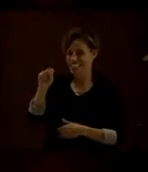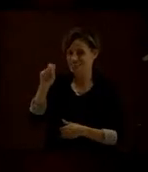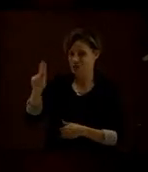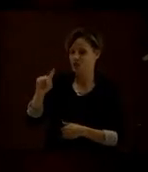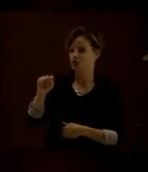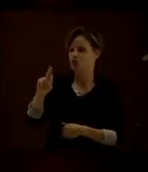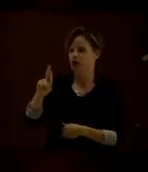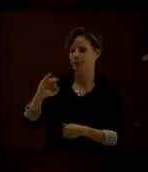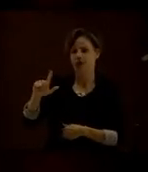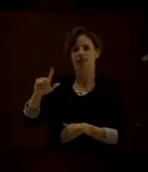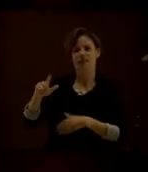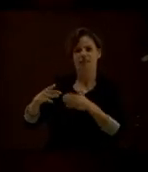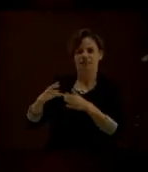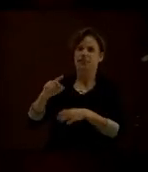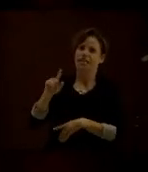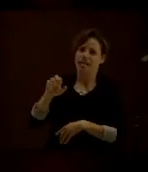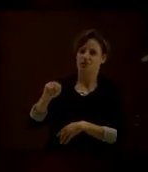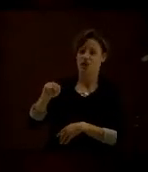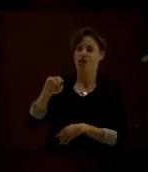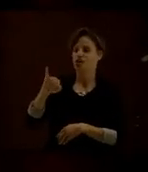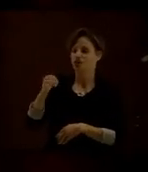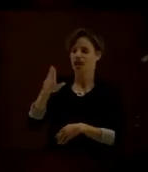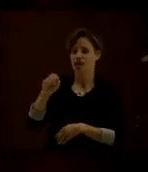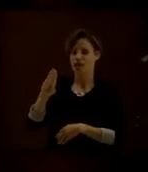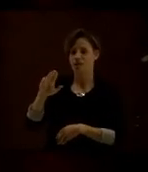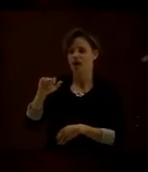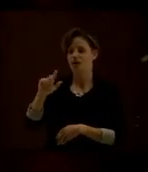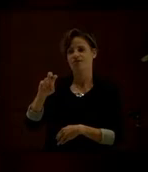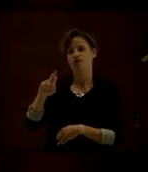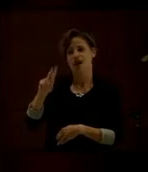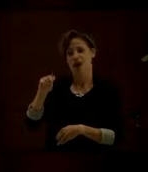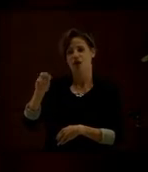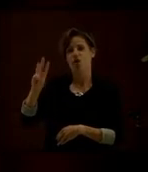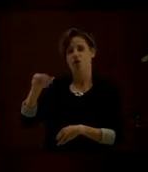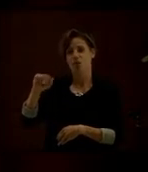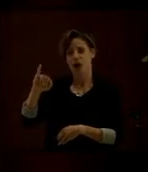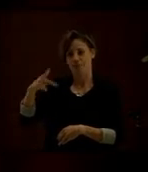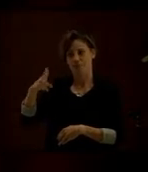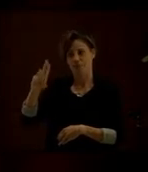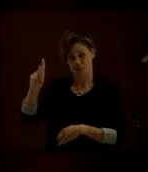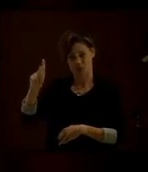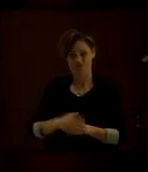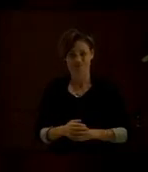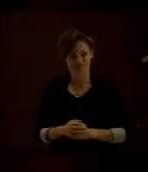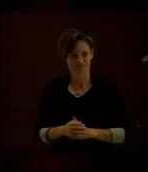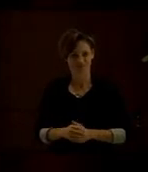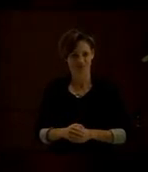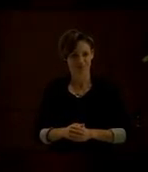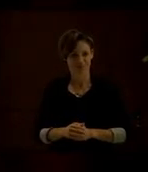tribal liaison, Mr. Jacob Alvarado Waipuk, who will